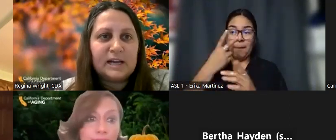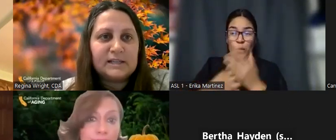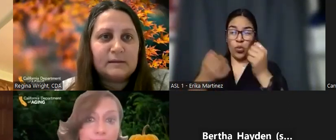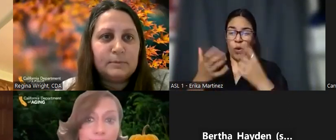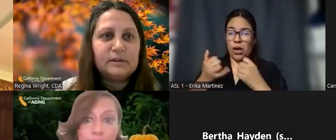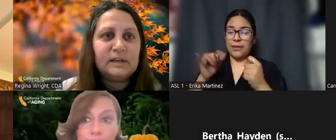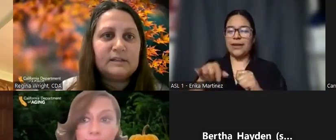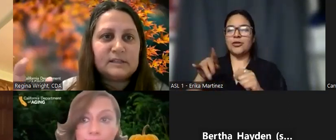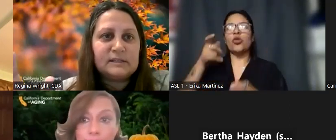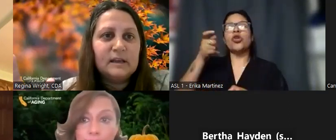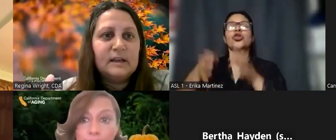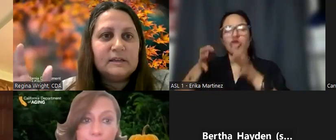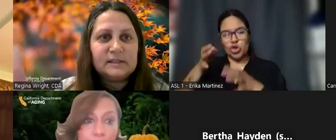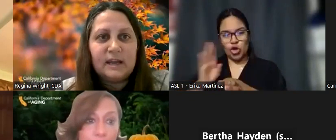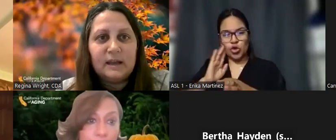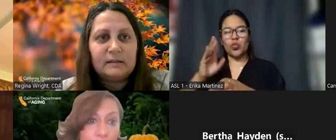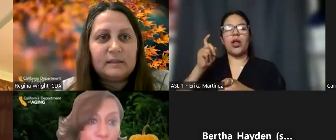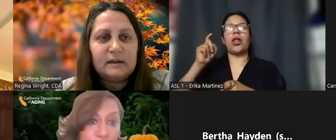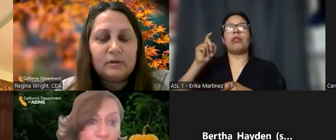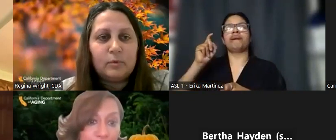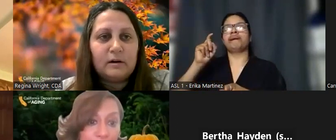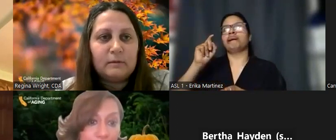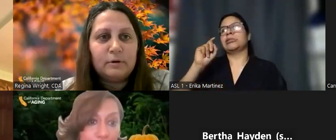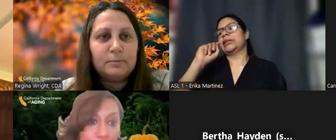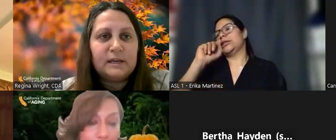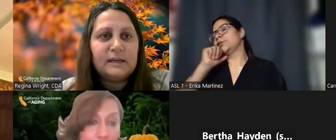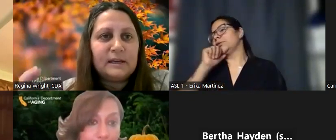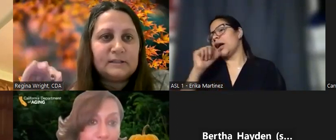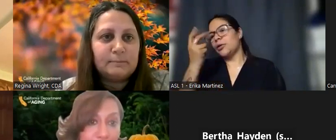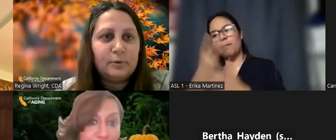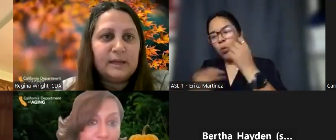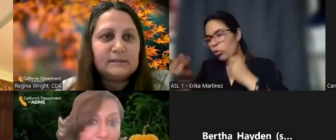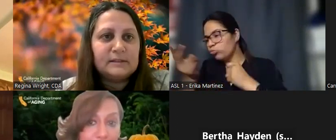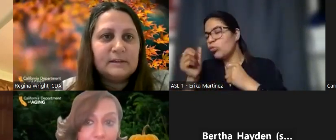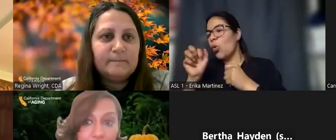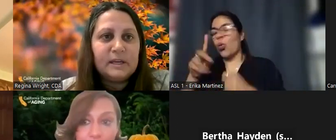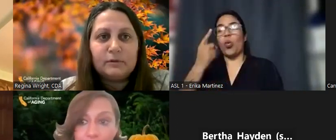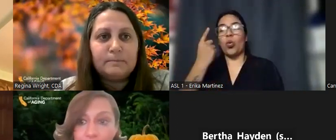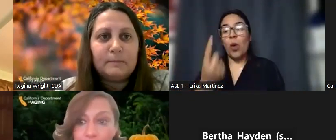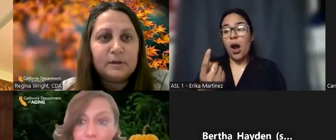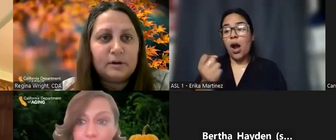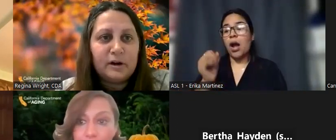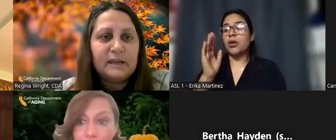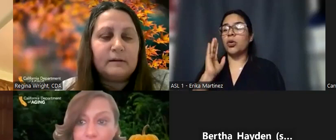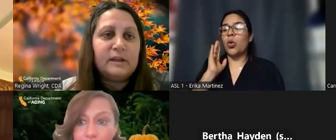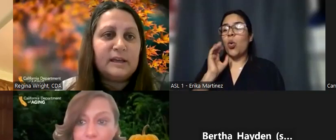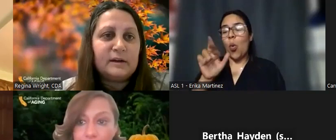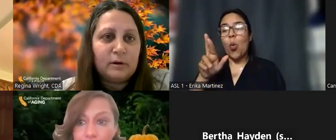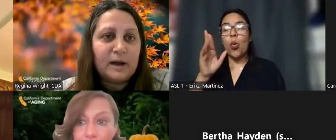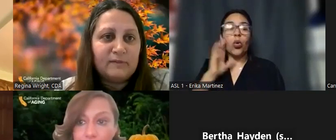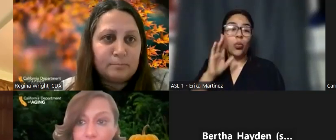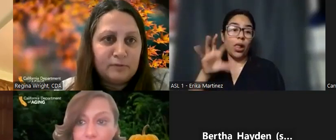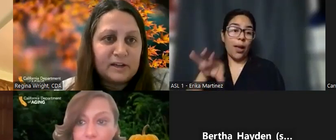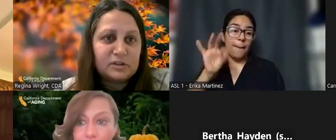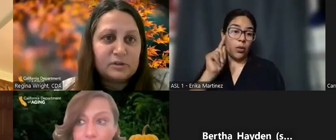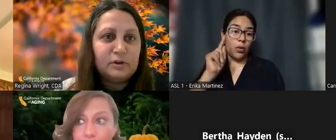The judge has the ability to say that neither one are appropriate and to appoint either the public guardian or